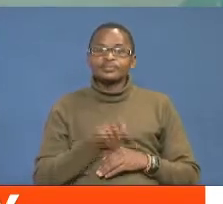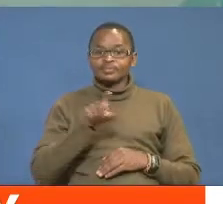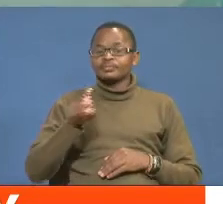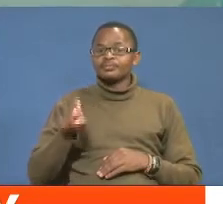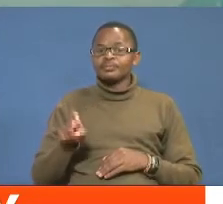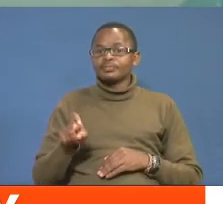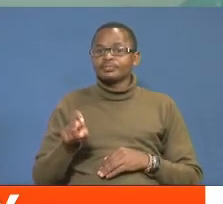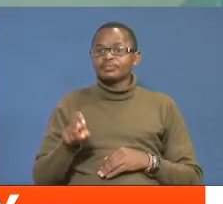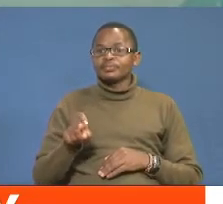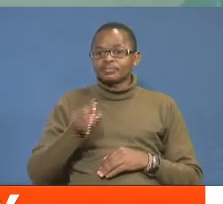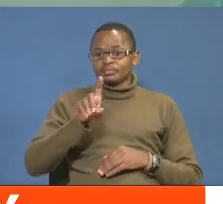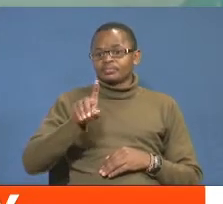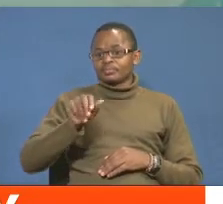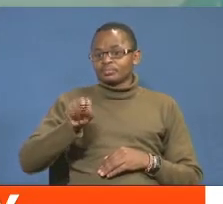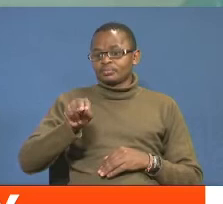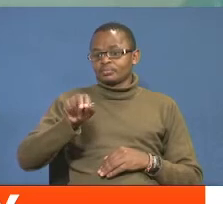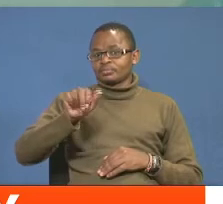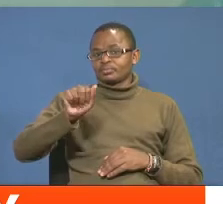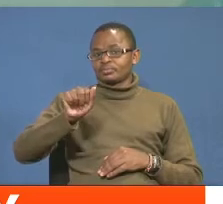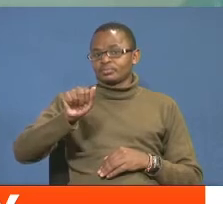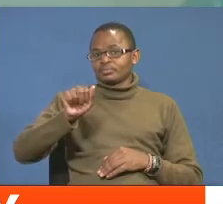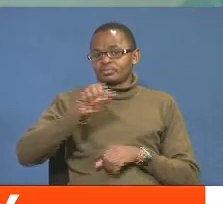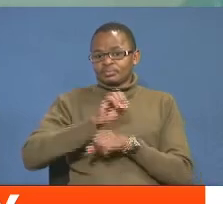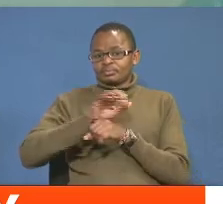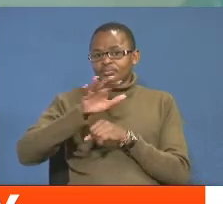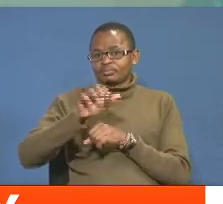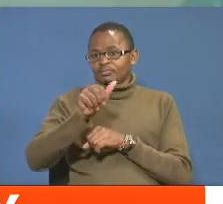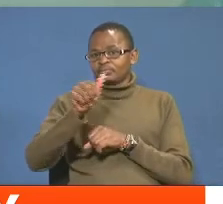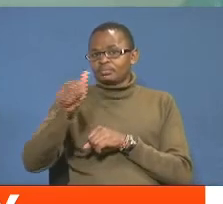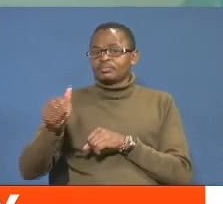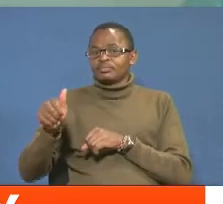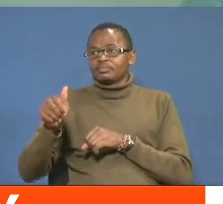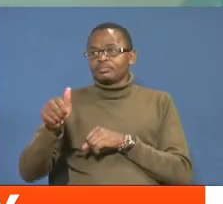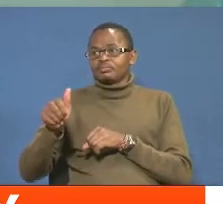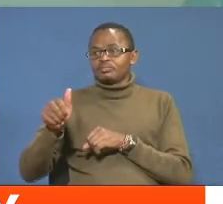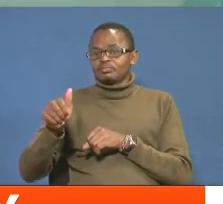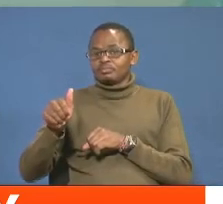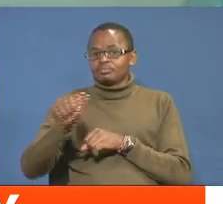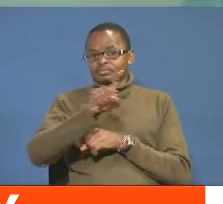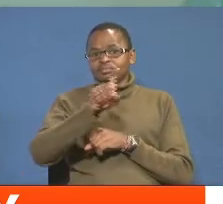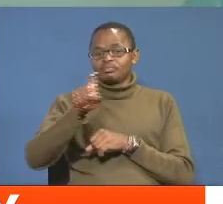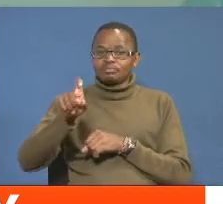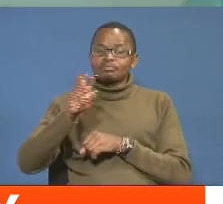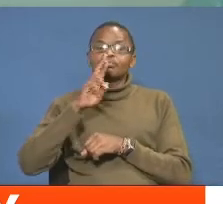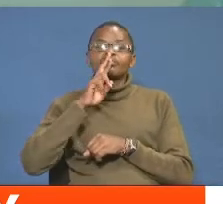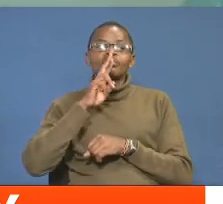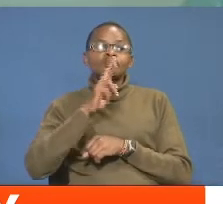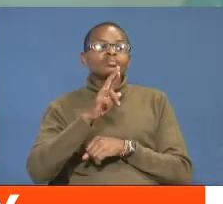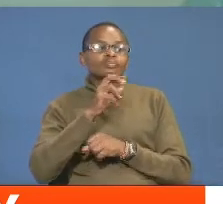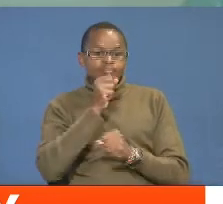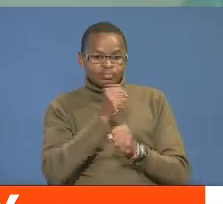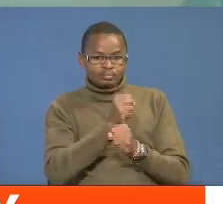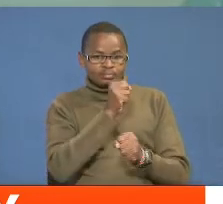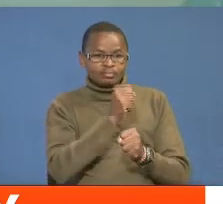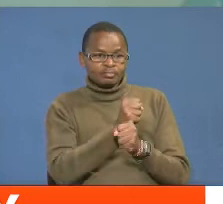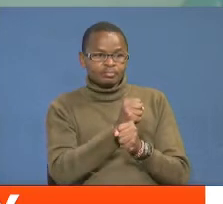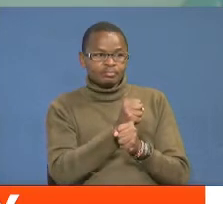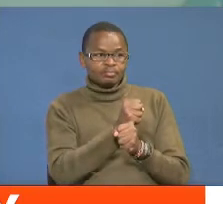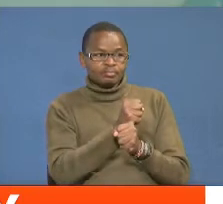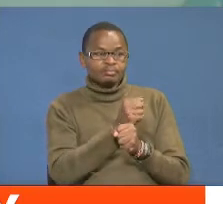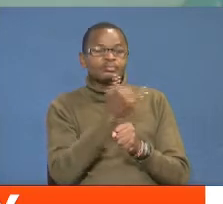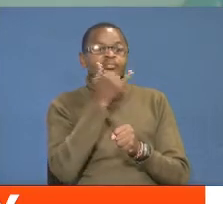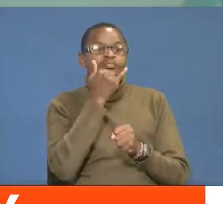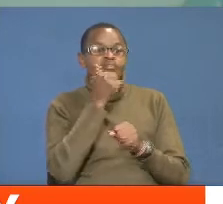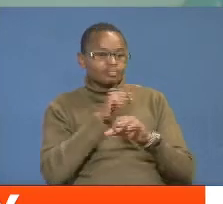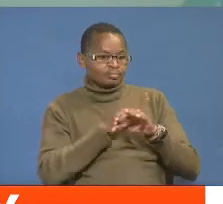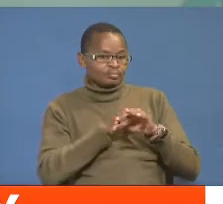as you know, they are DNA viruses, RNA virus. Corona is an RNA virus. Viruses make mistakes